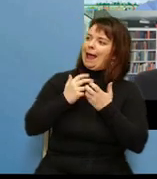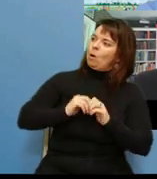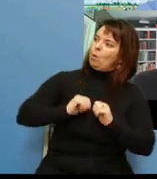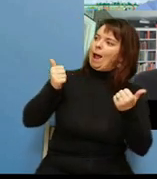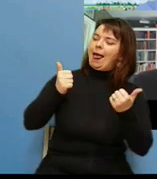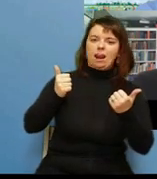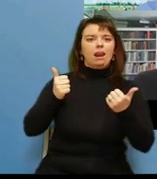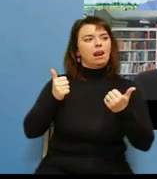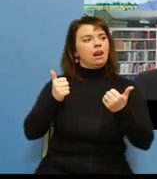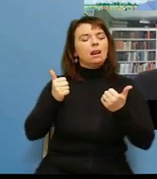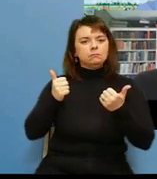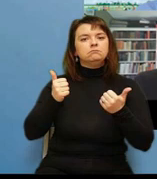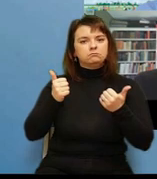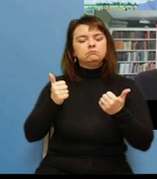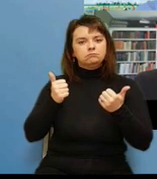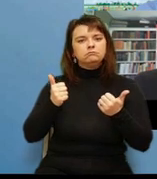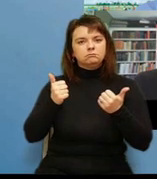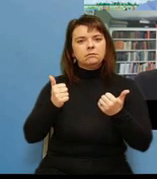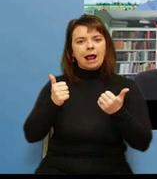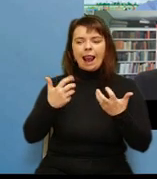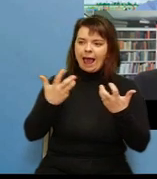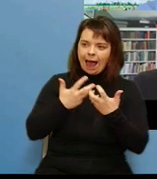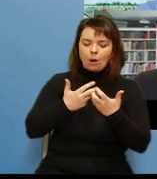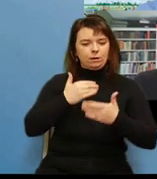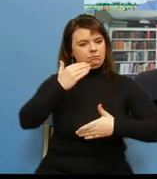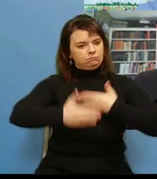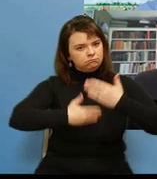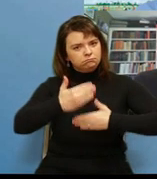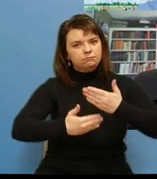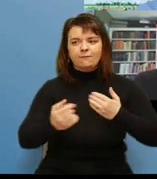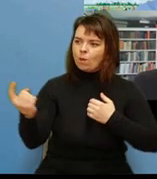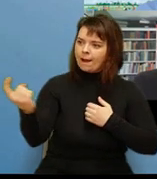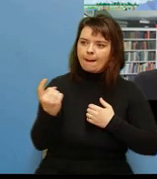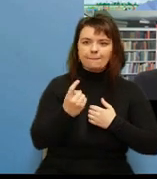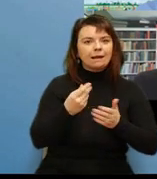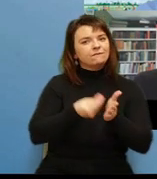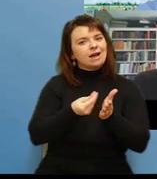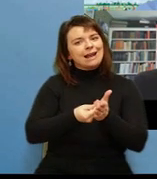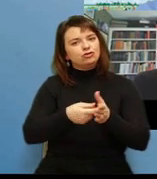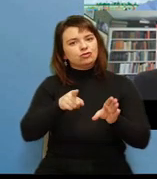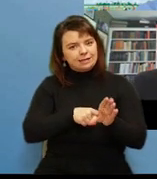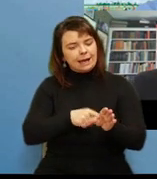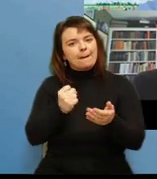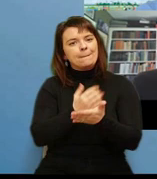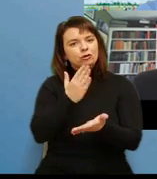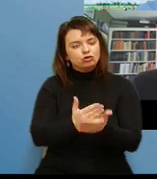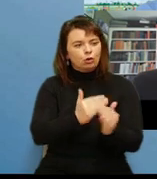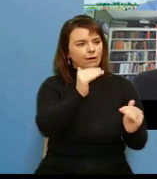we've done and sort of how we work the coming financial year, and have it more spread out, as Tracy